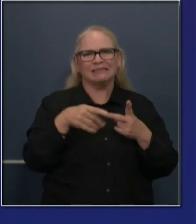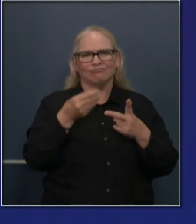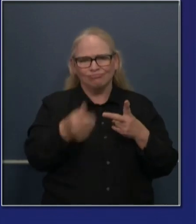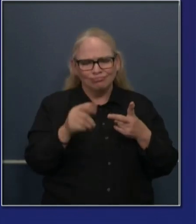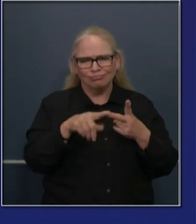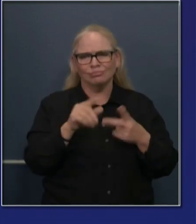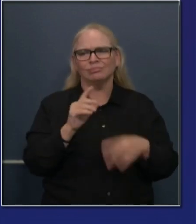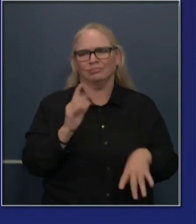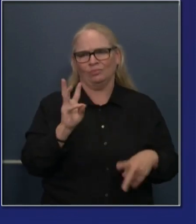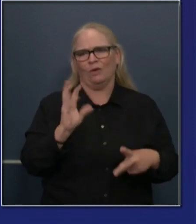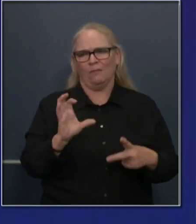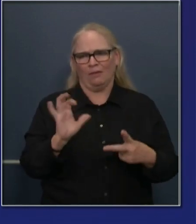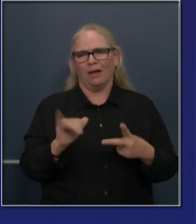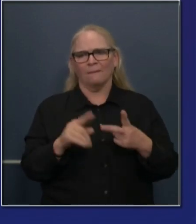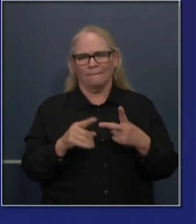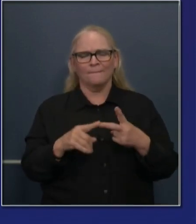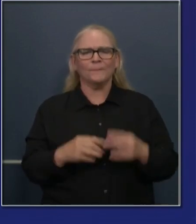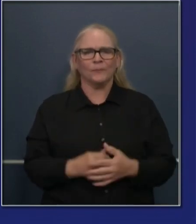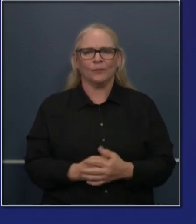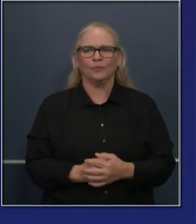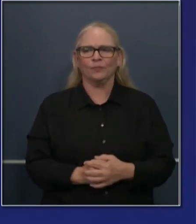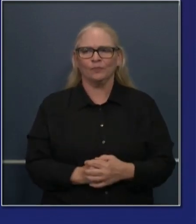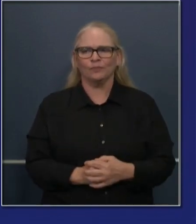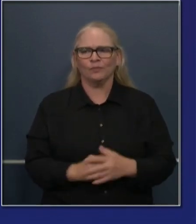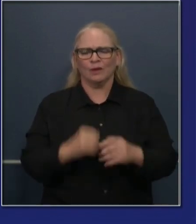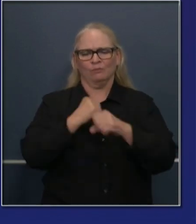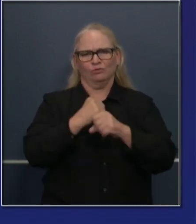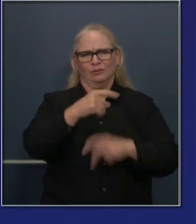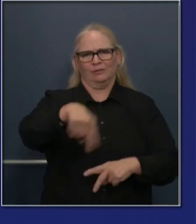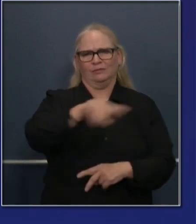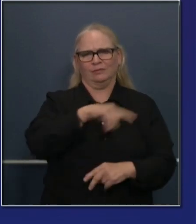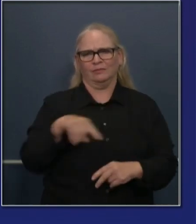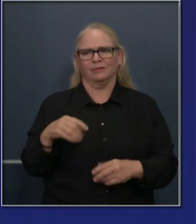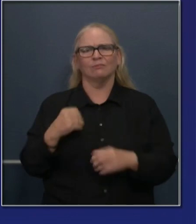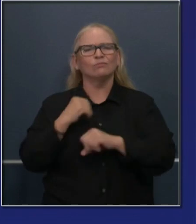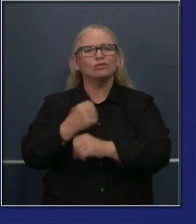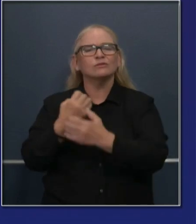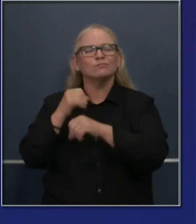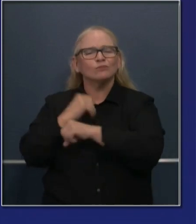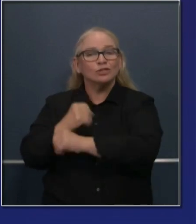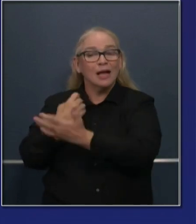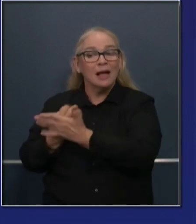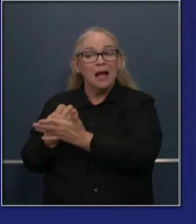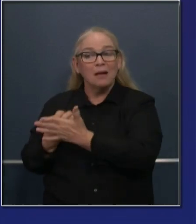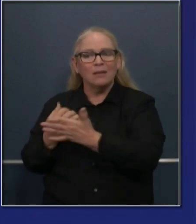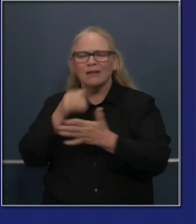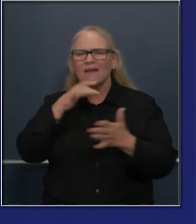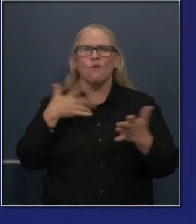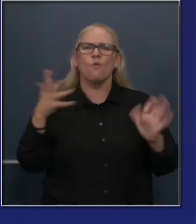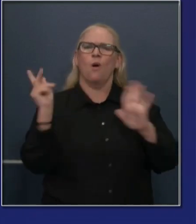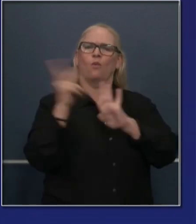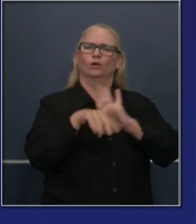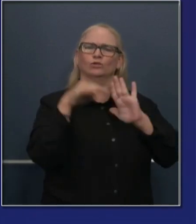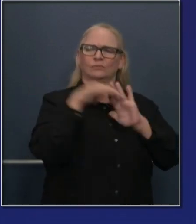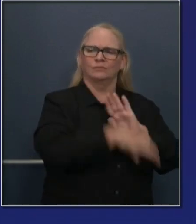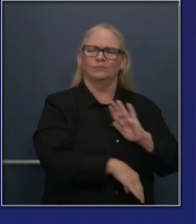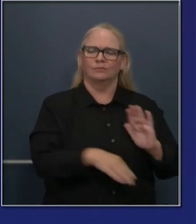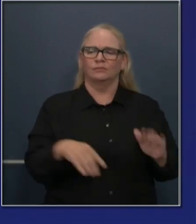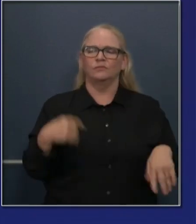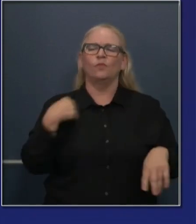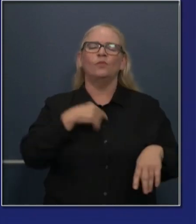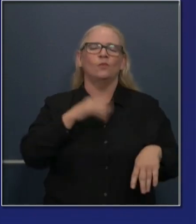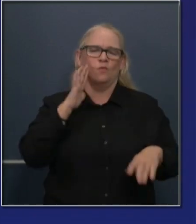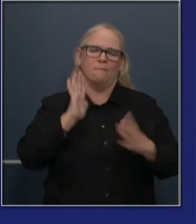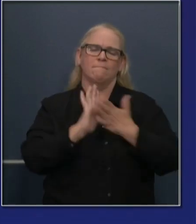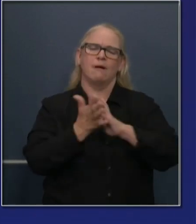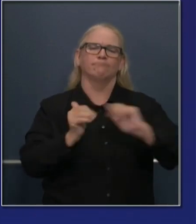our economic recovery, and for protecting essential workers. And so we're going to be aggressively engaged in an effort